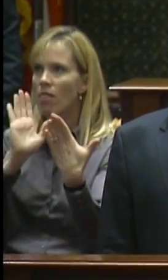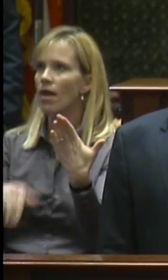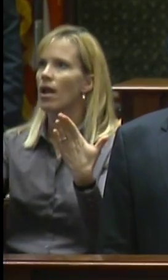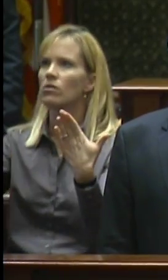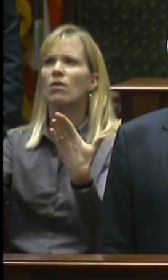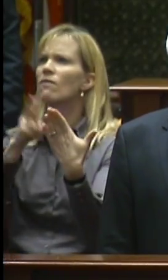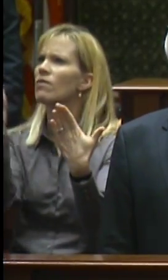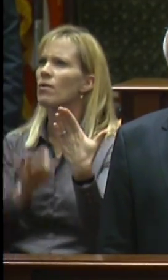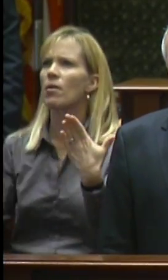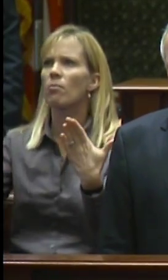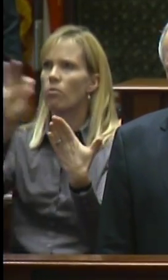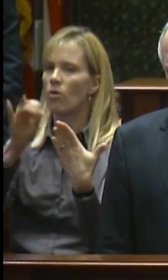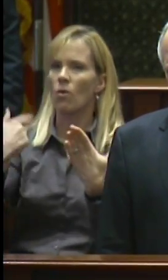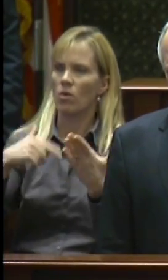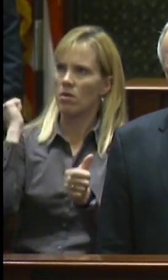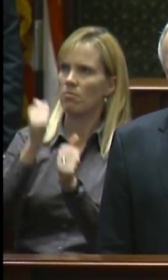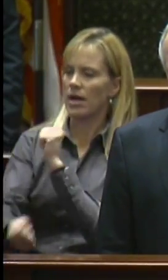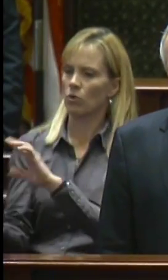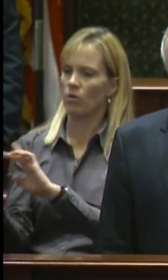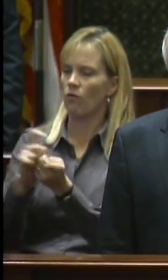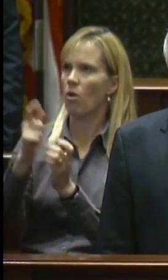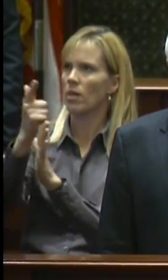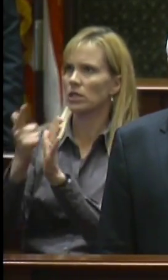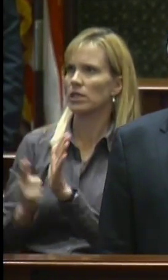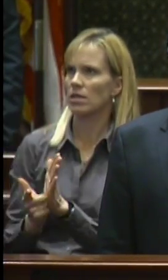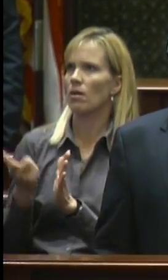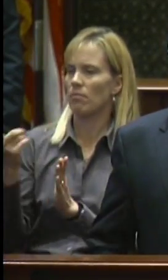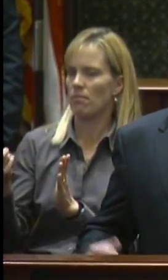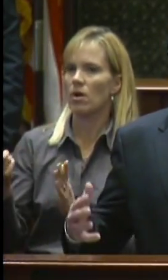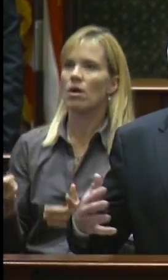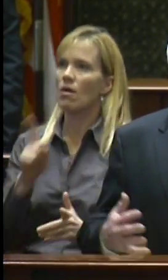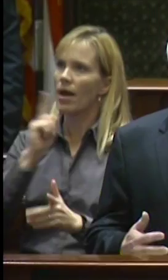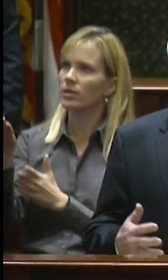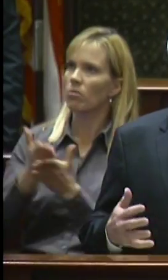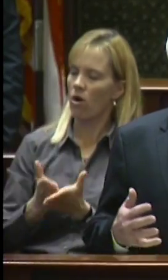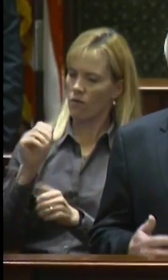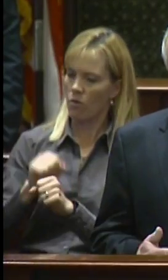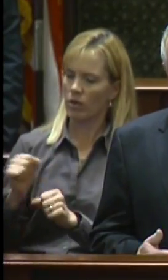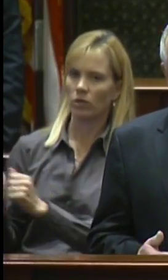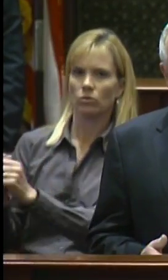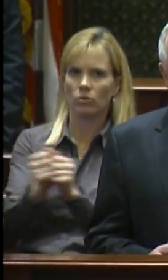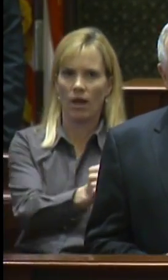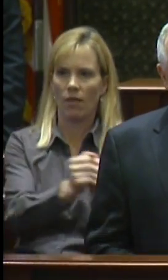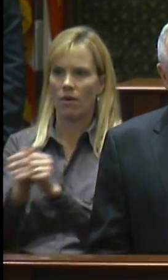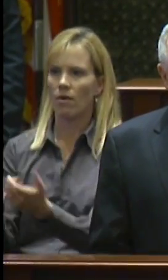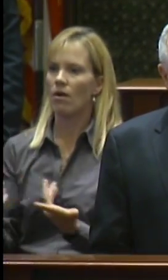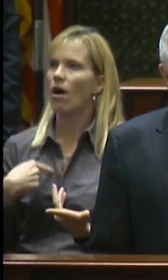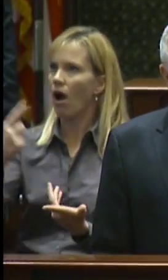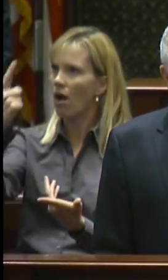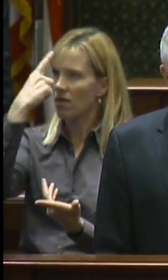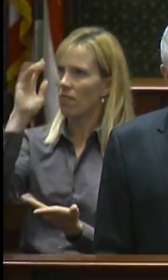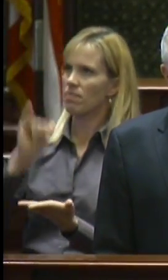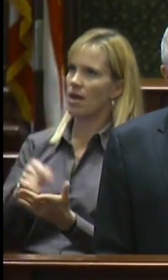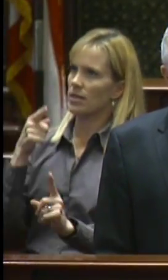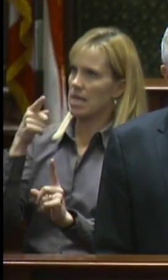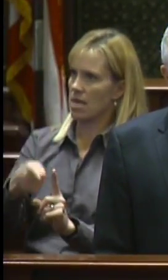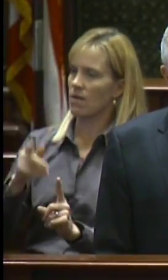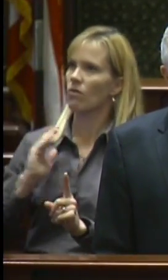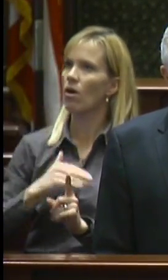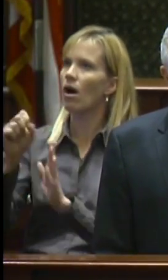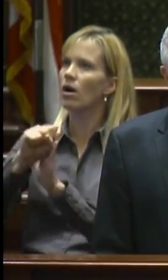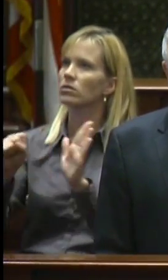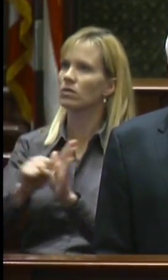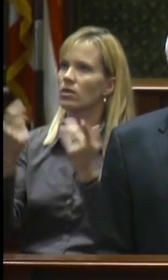It's very, very important that we pass reform legislation there. That's part of working together. And I think that's the key for our